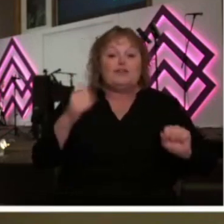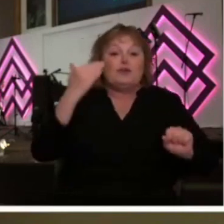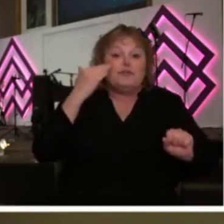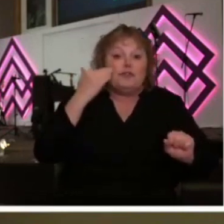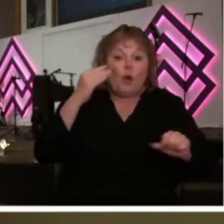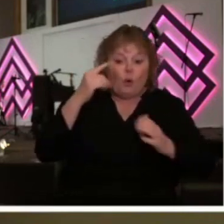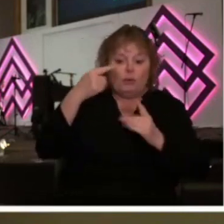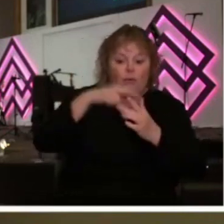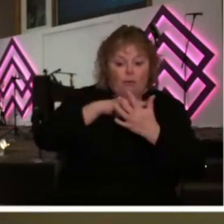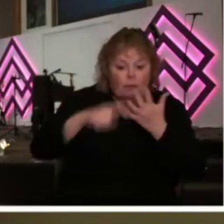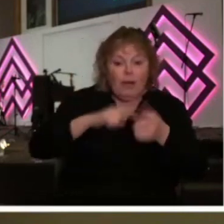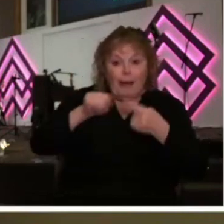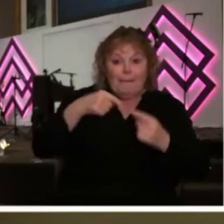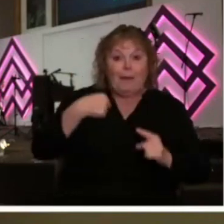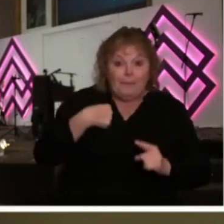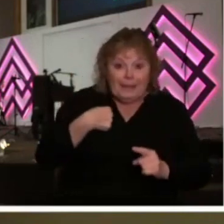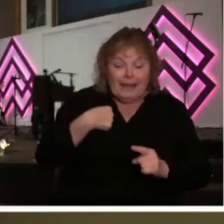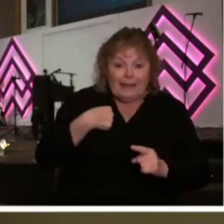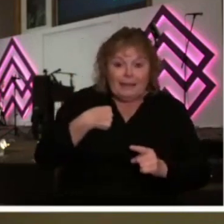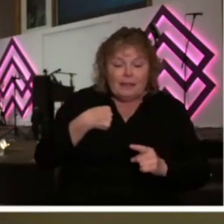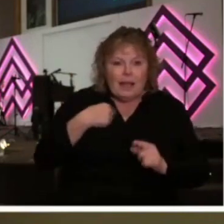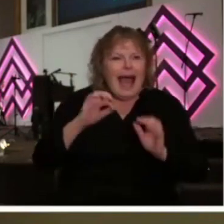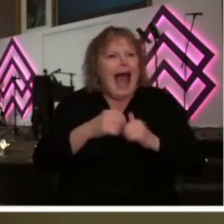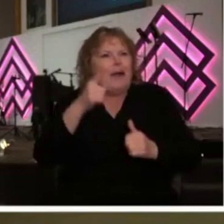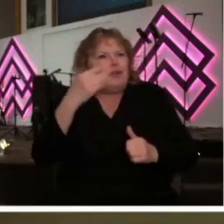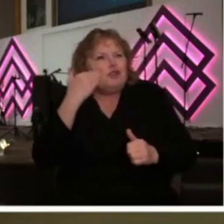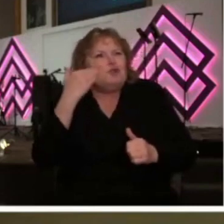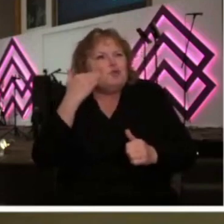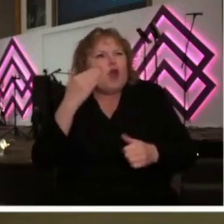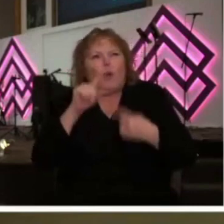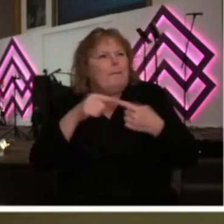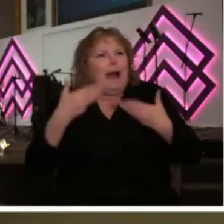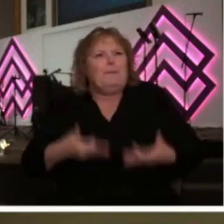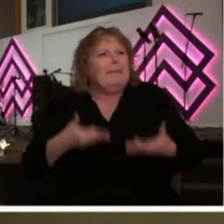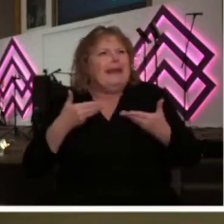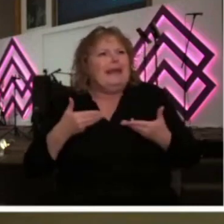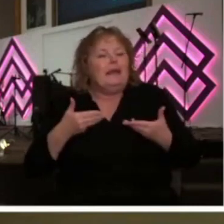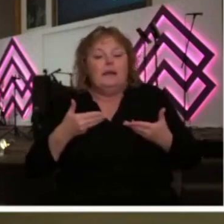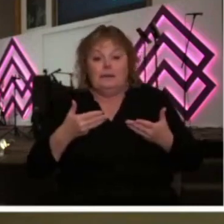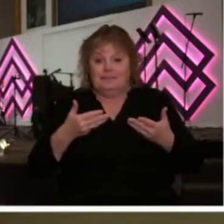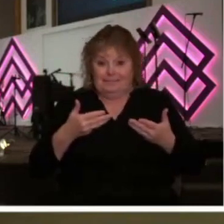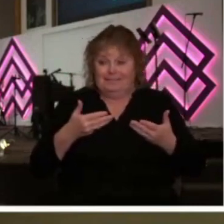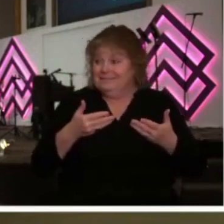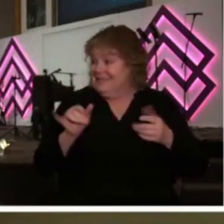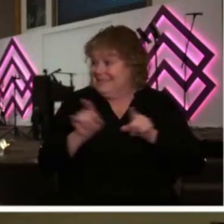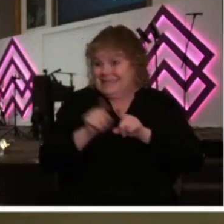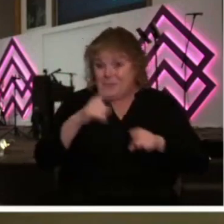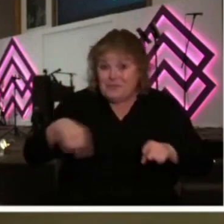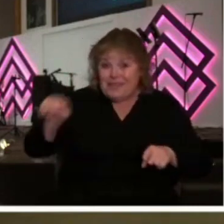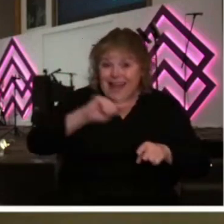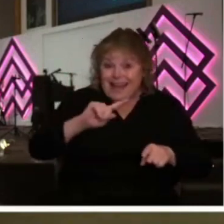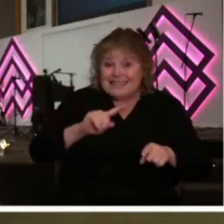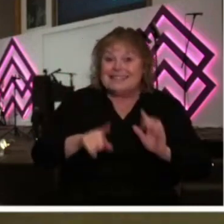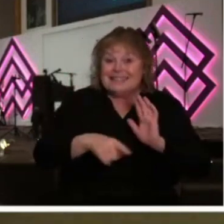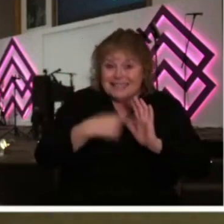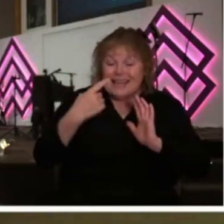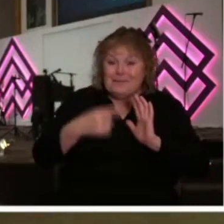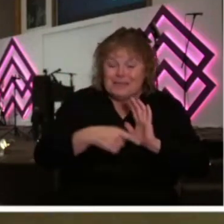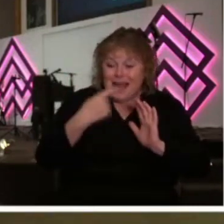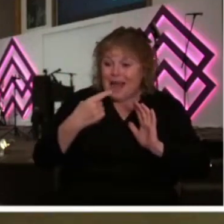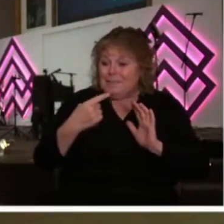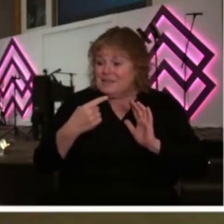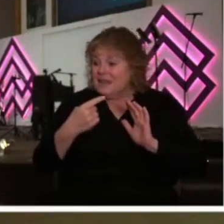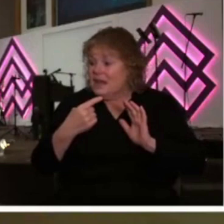these things." In other words, how did you know these things about Me? And I don't know how many of you have ever experienced being in a place